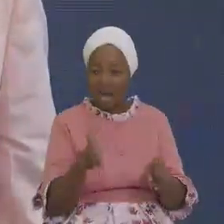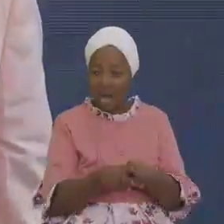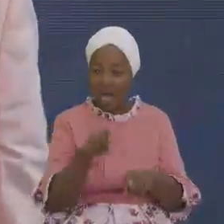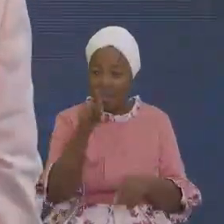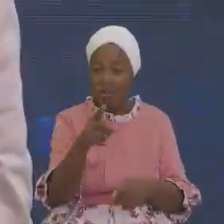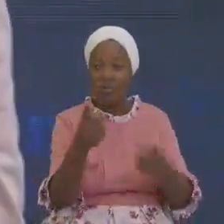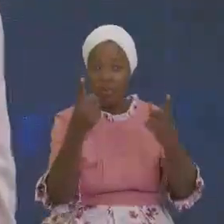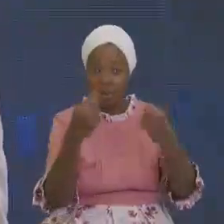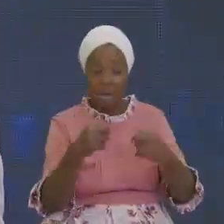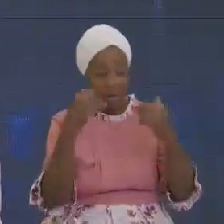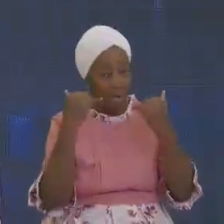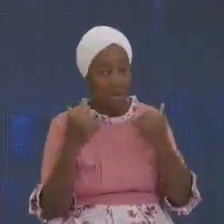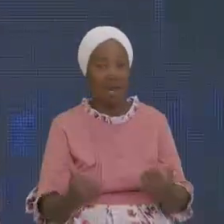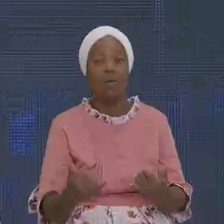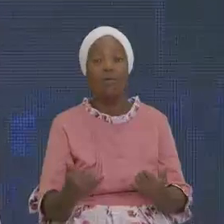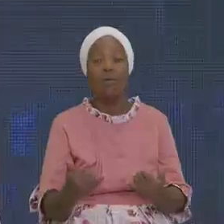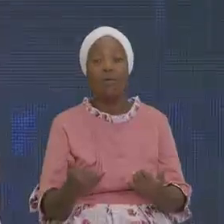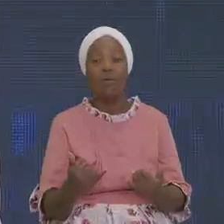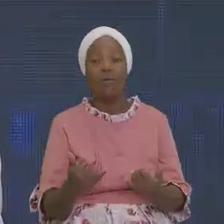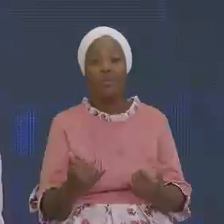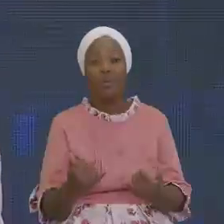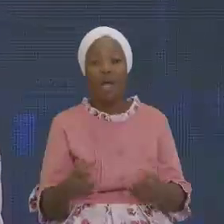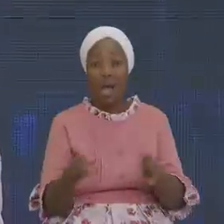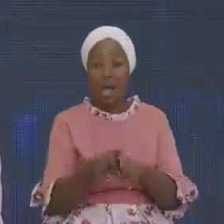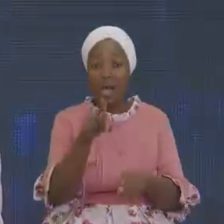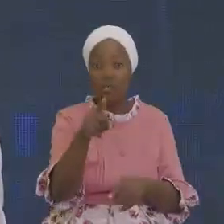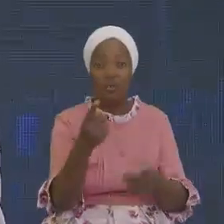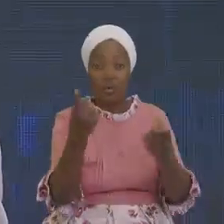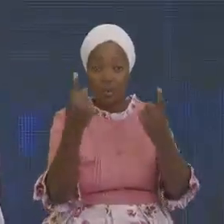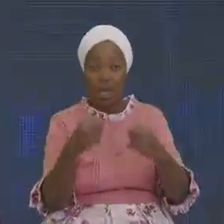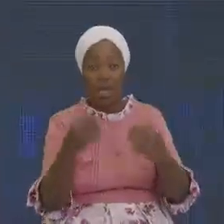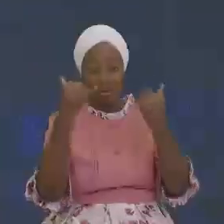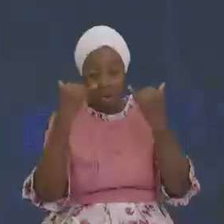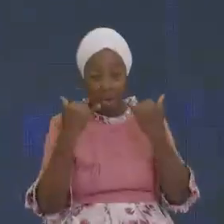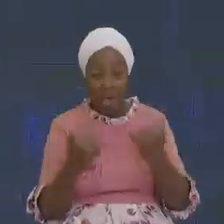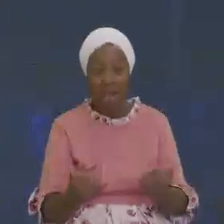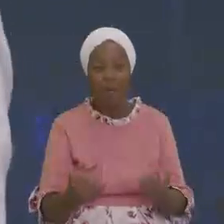come now. As you come now.